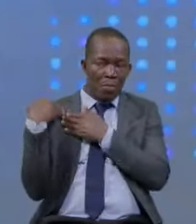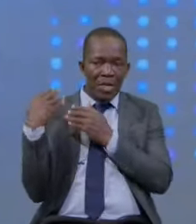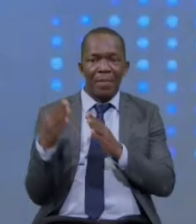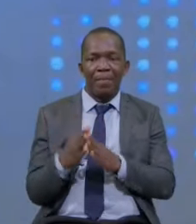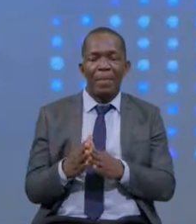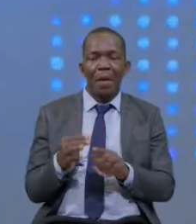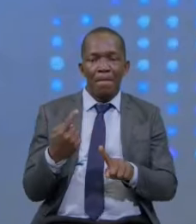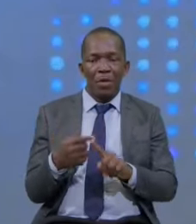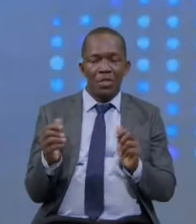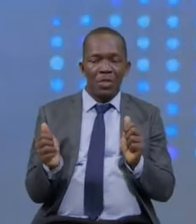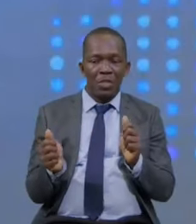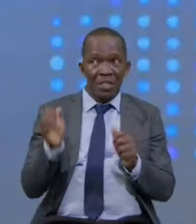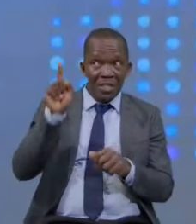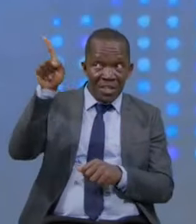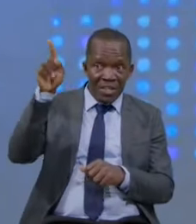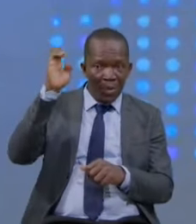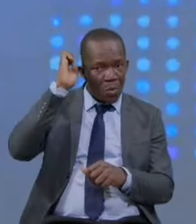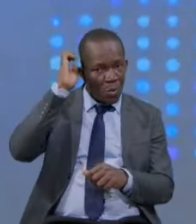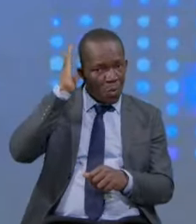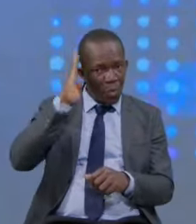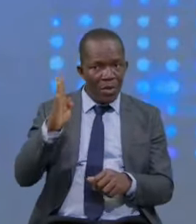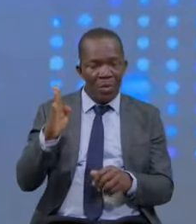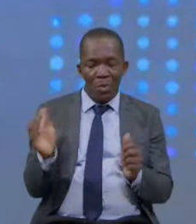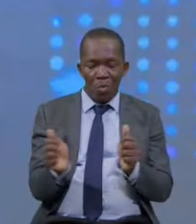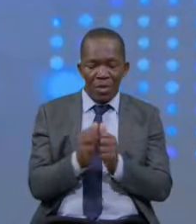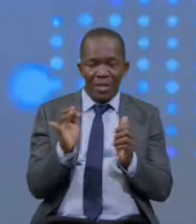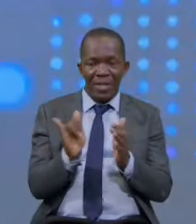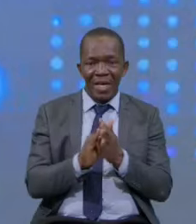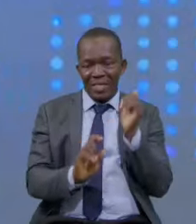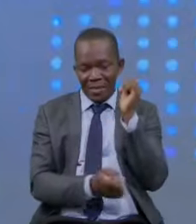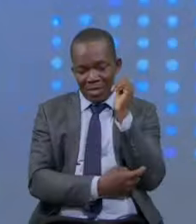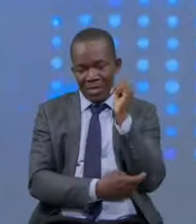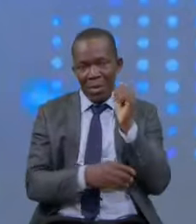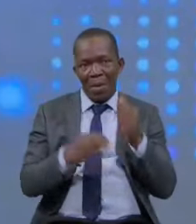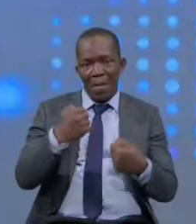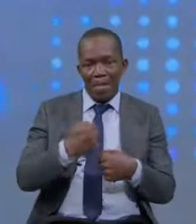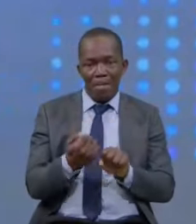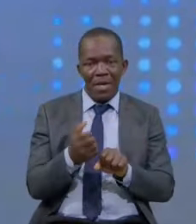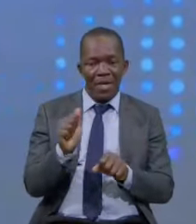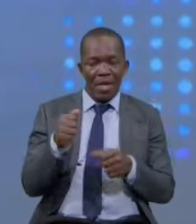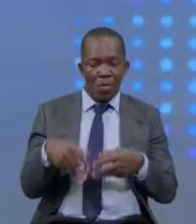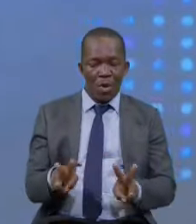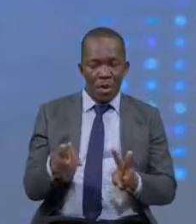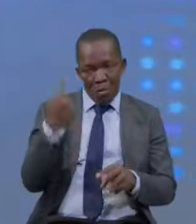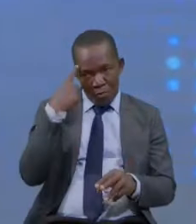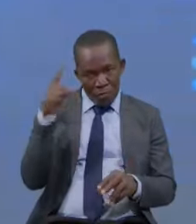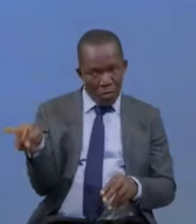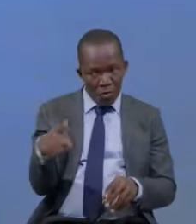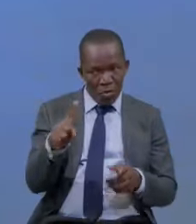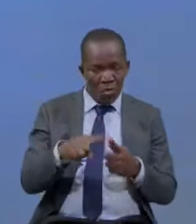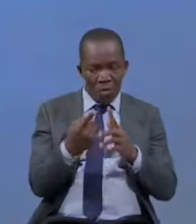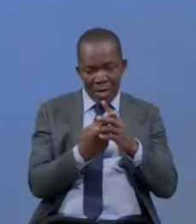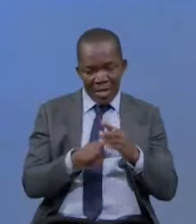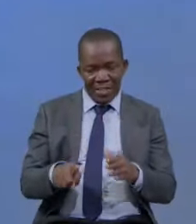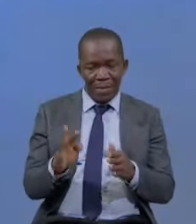temptation, always also make a way to escape, that ye may be able